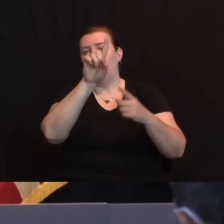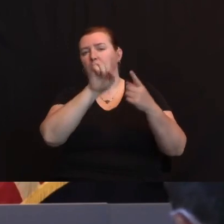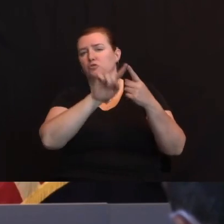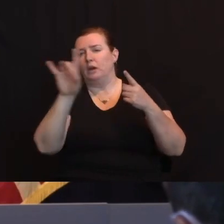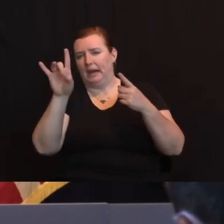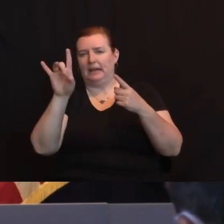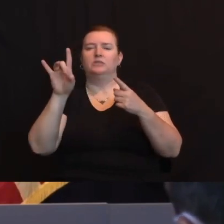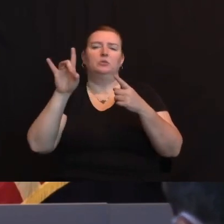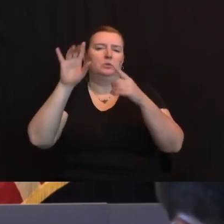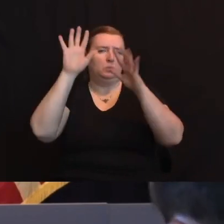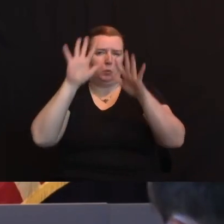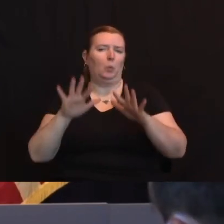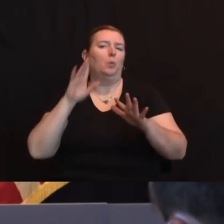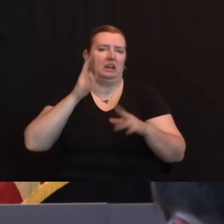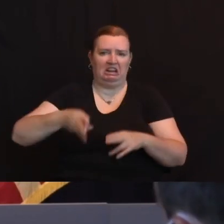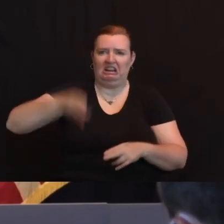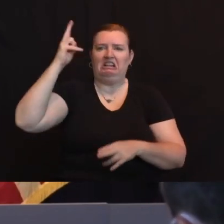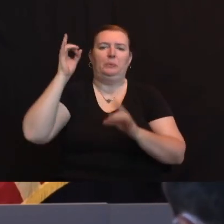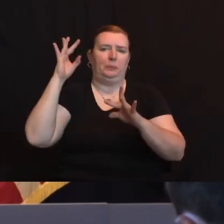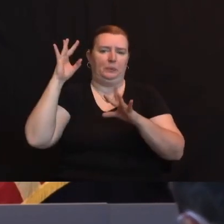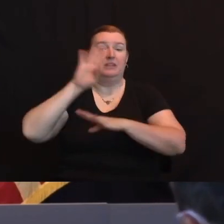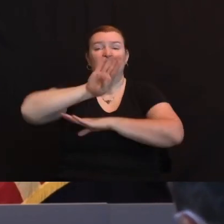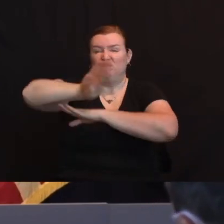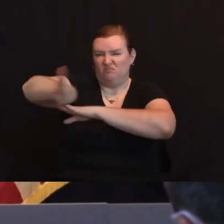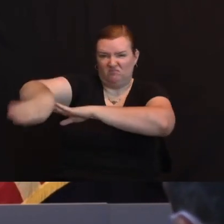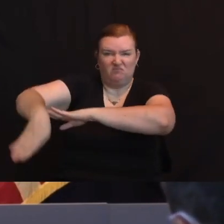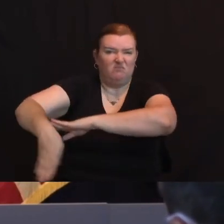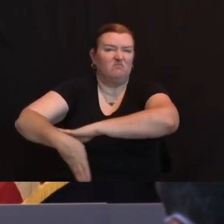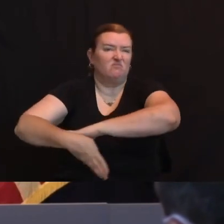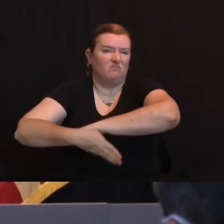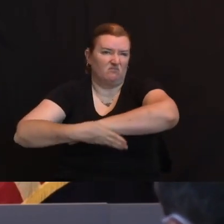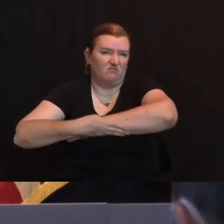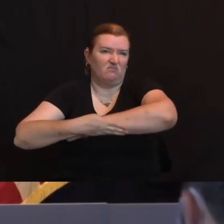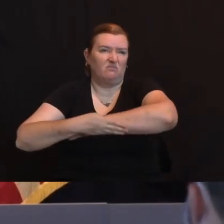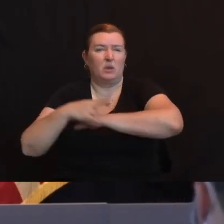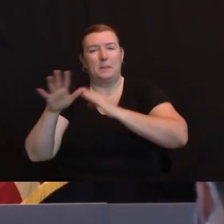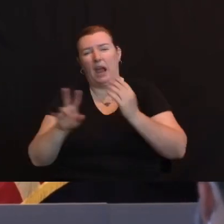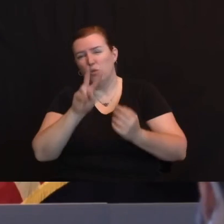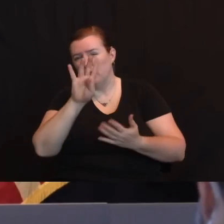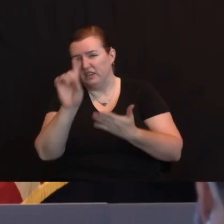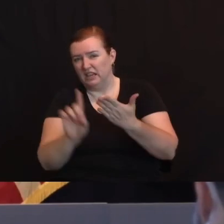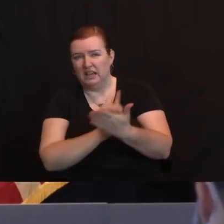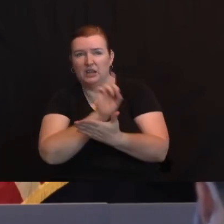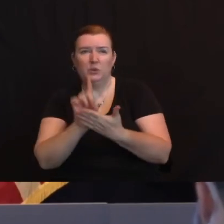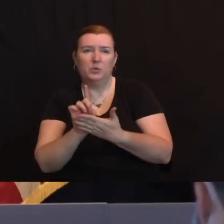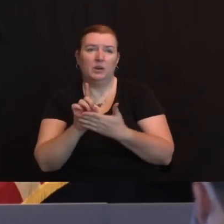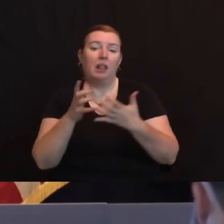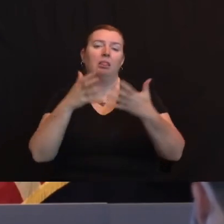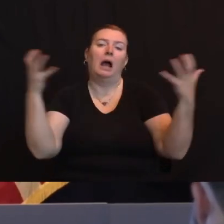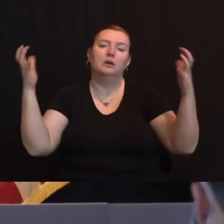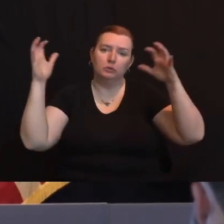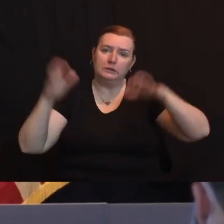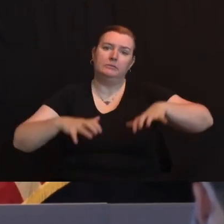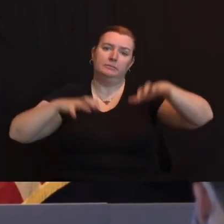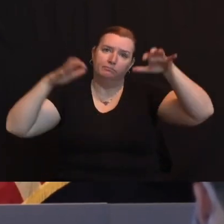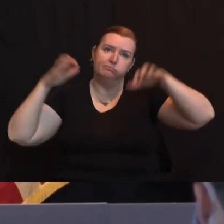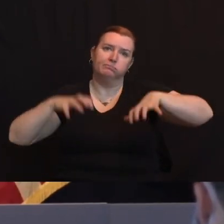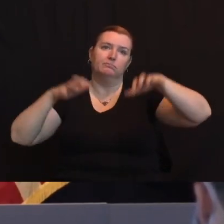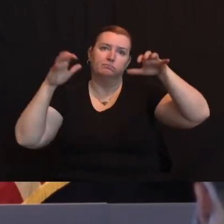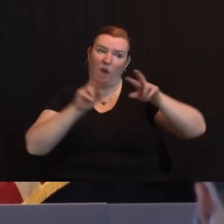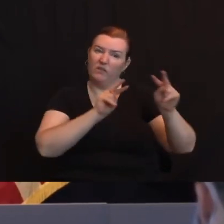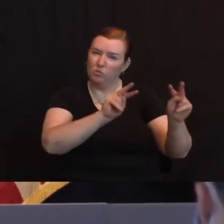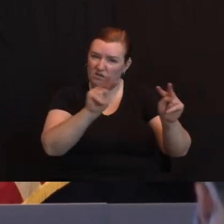late tonight, 24 plus hours, it's going to be there's going to be a lot of rain, and we're obviously watching that, as well as